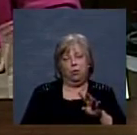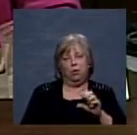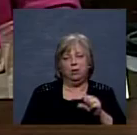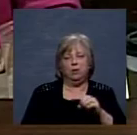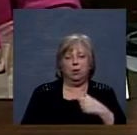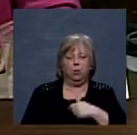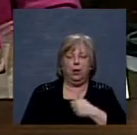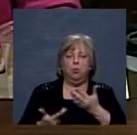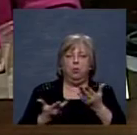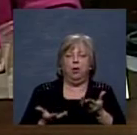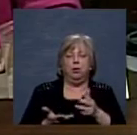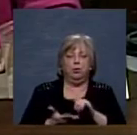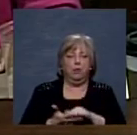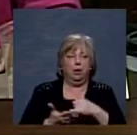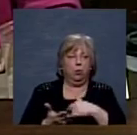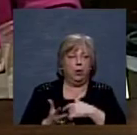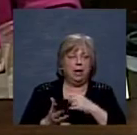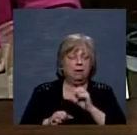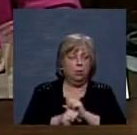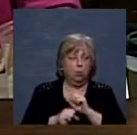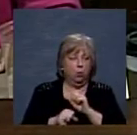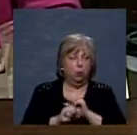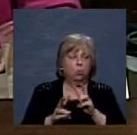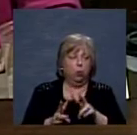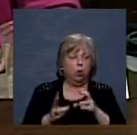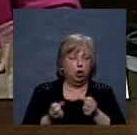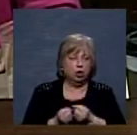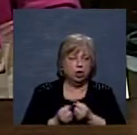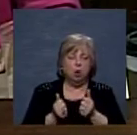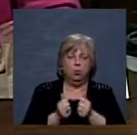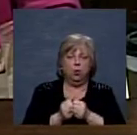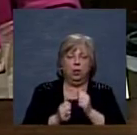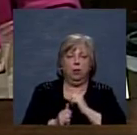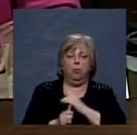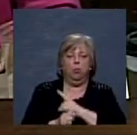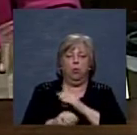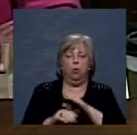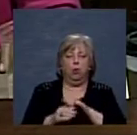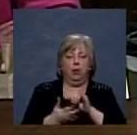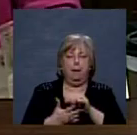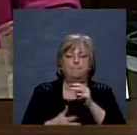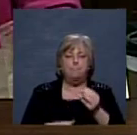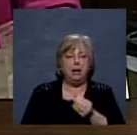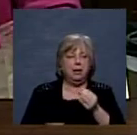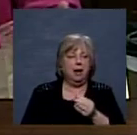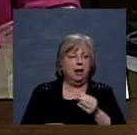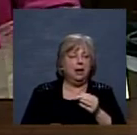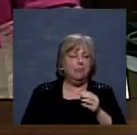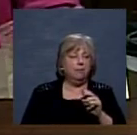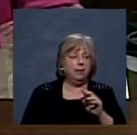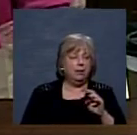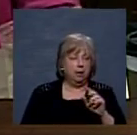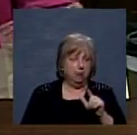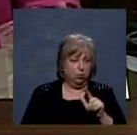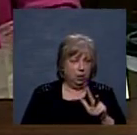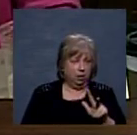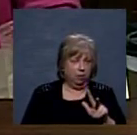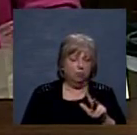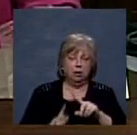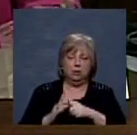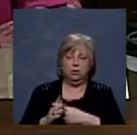to propose that we have a workshop with the board on that Monday, the 23rd. It's starting